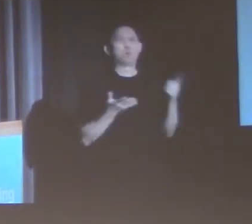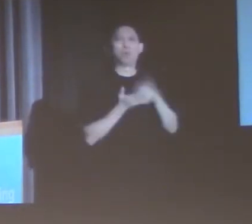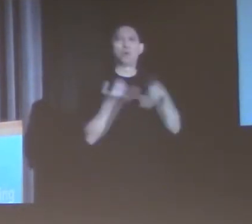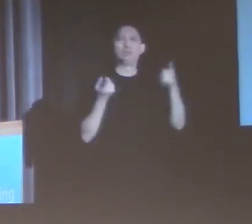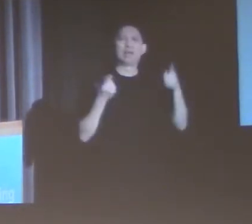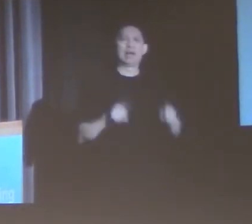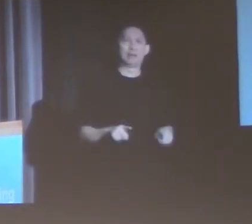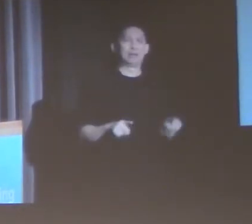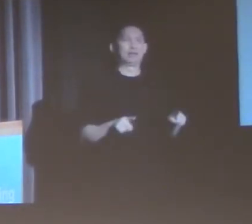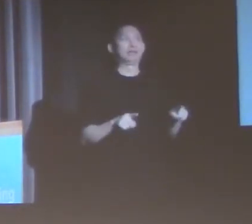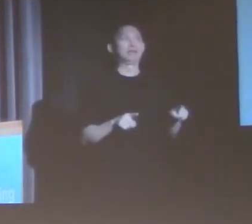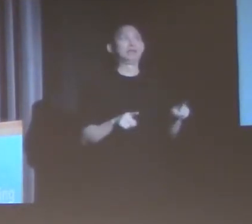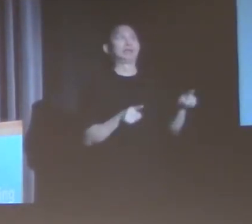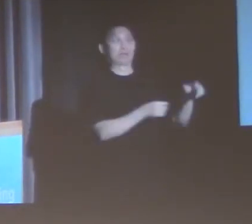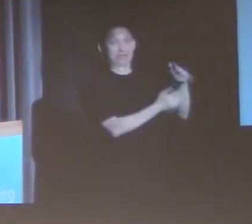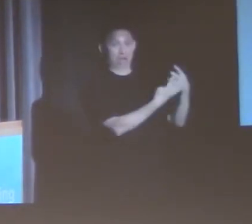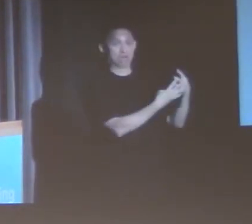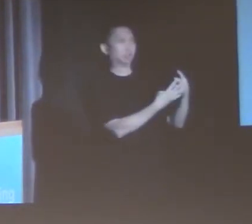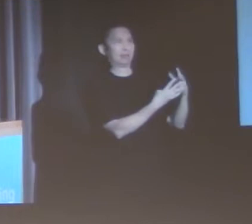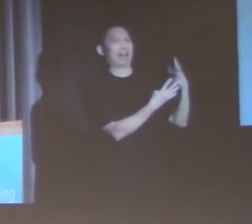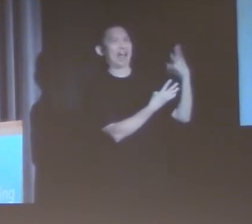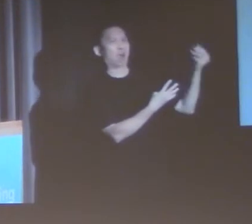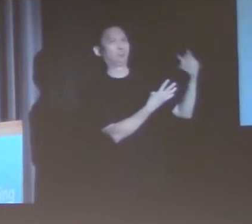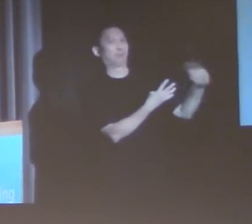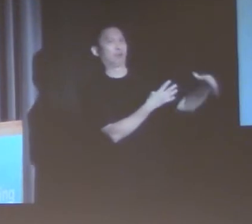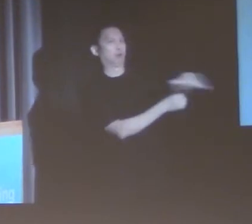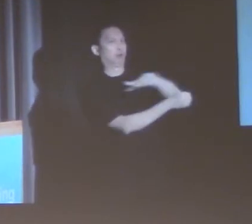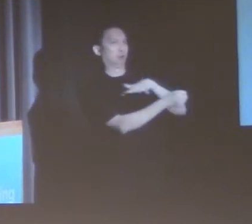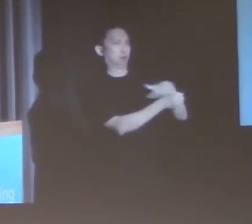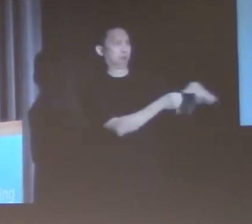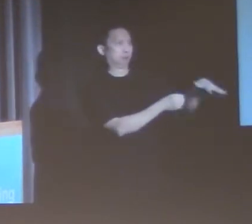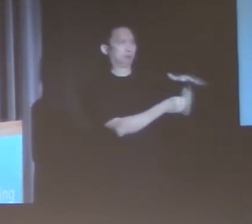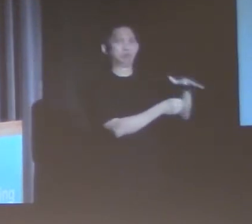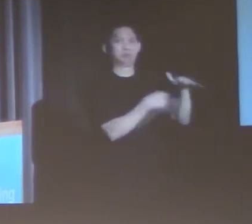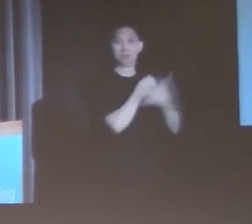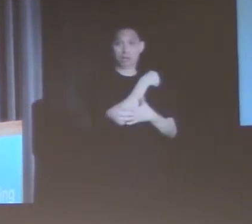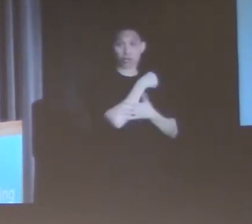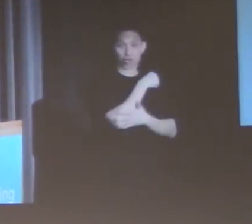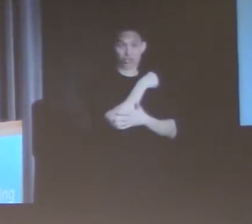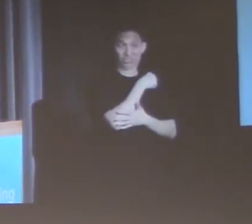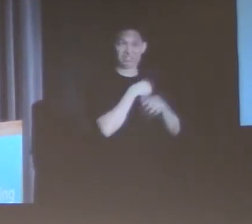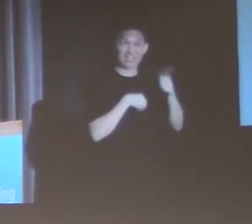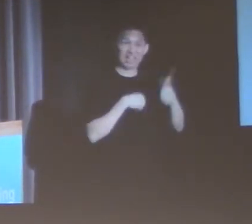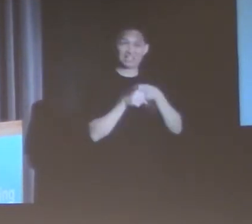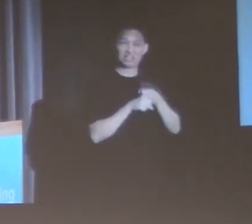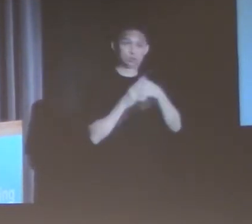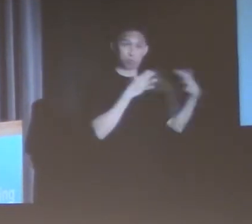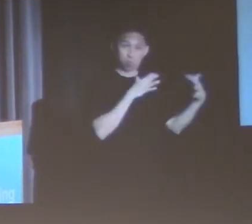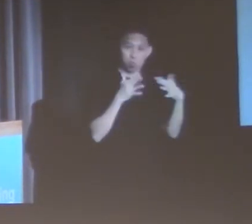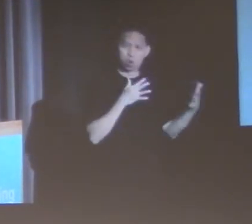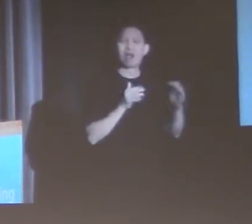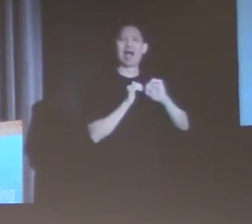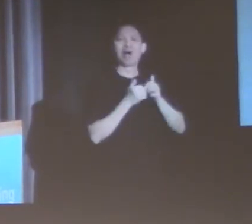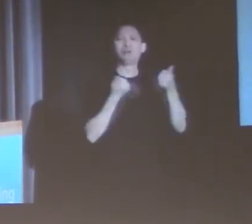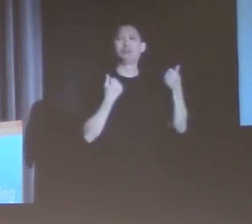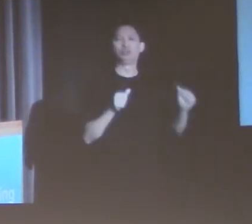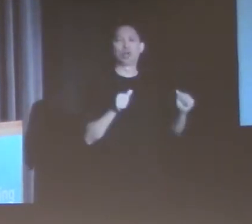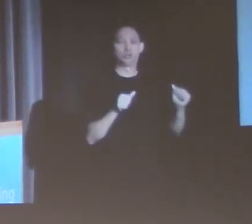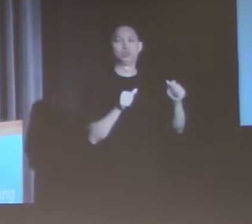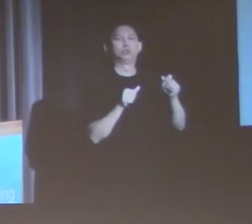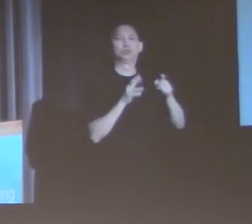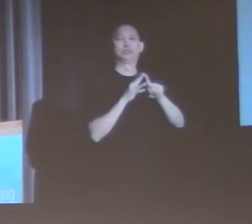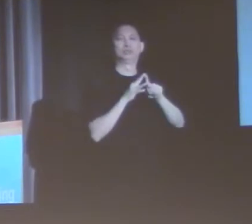jail. So how a country after 10 years of war is trying to get out of this